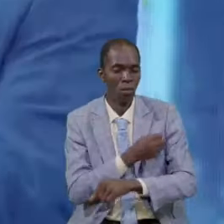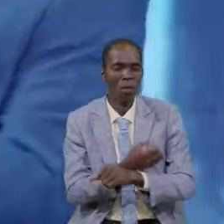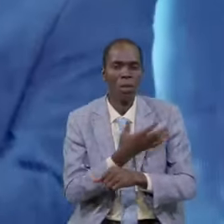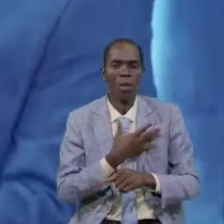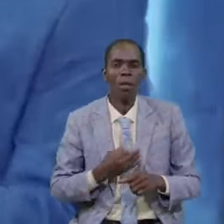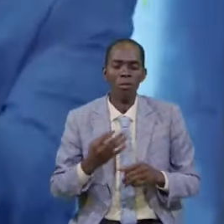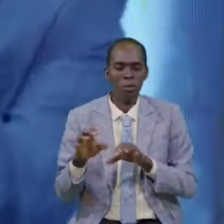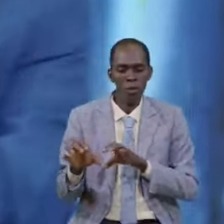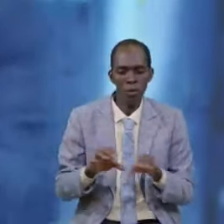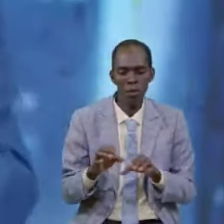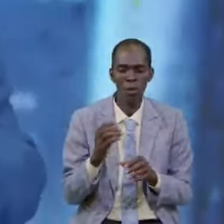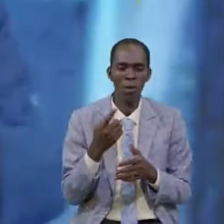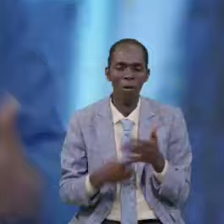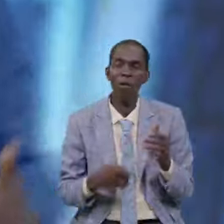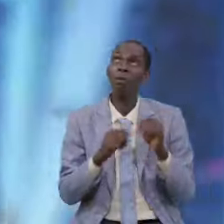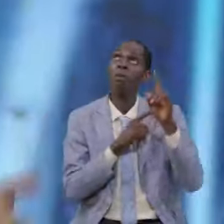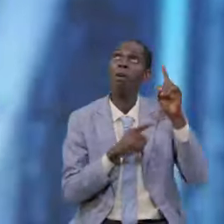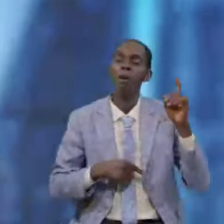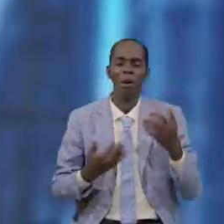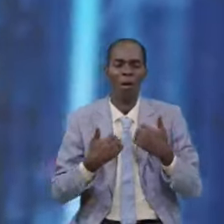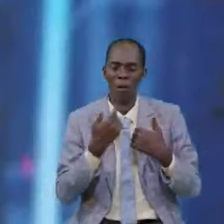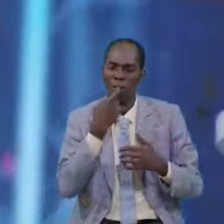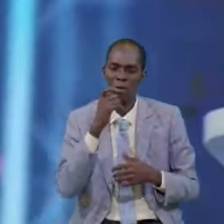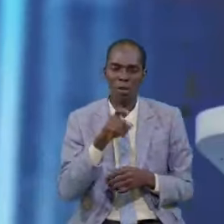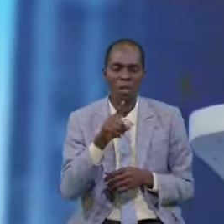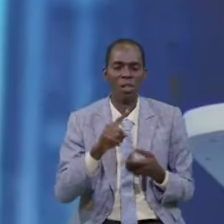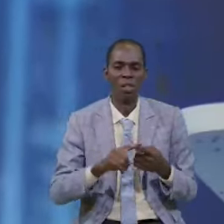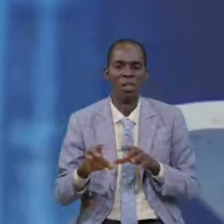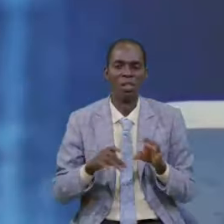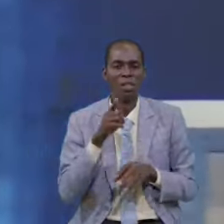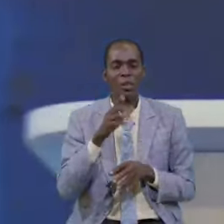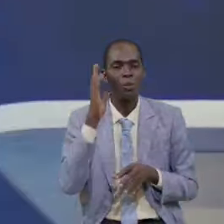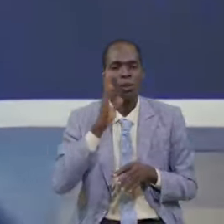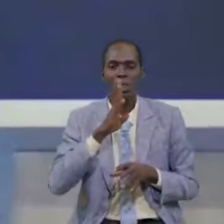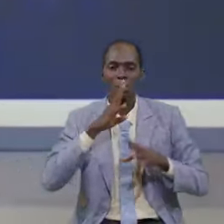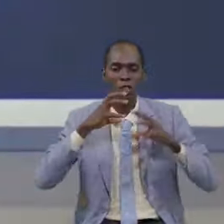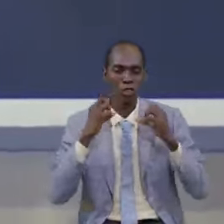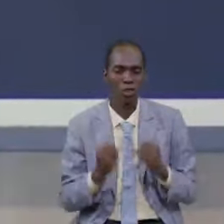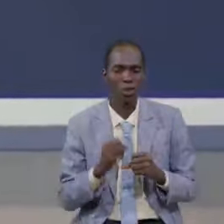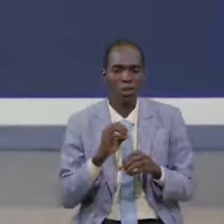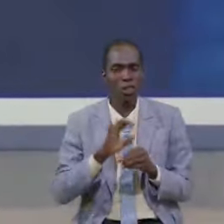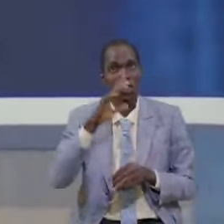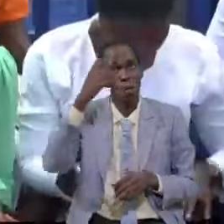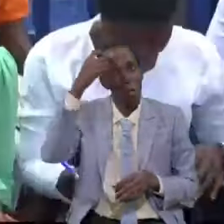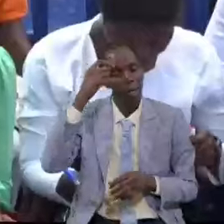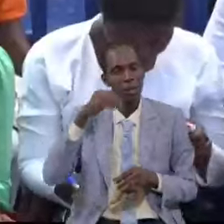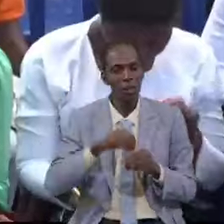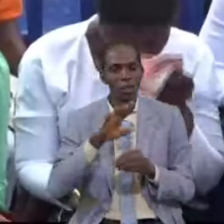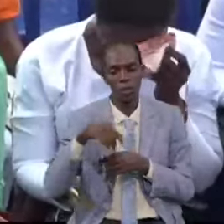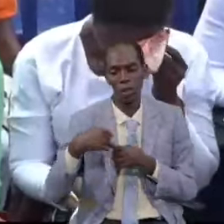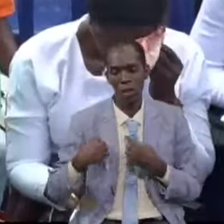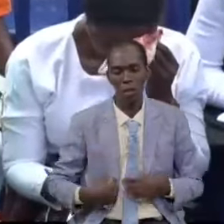the Lord has called him to do. You will be strong in your mind, in your heart, in your devotion, in